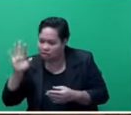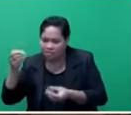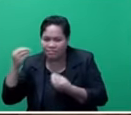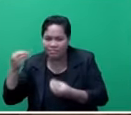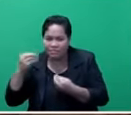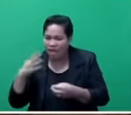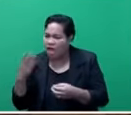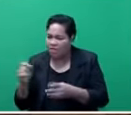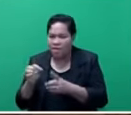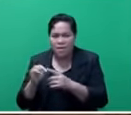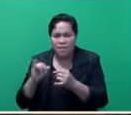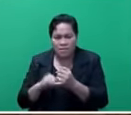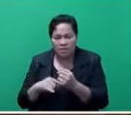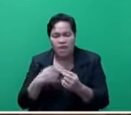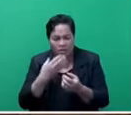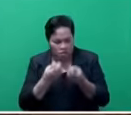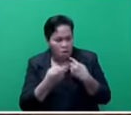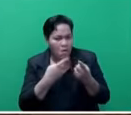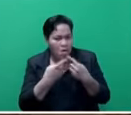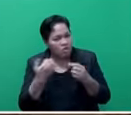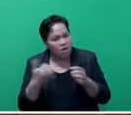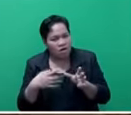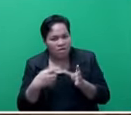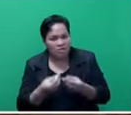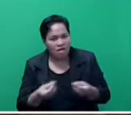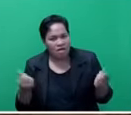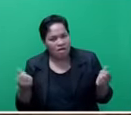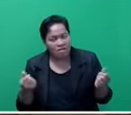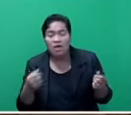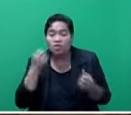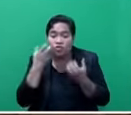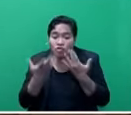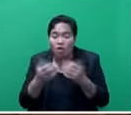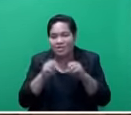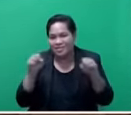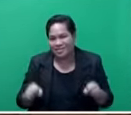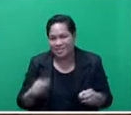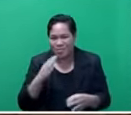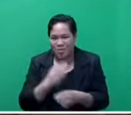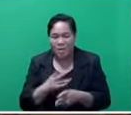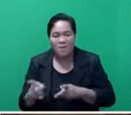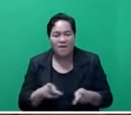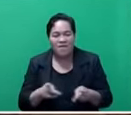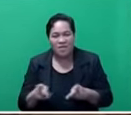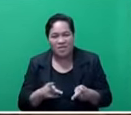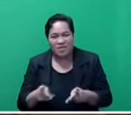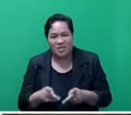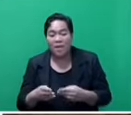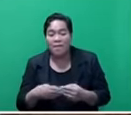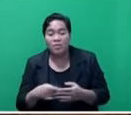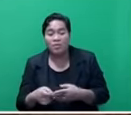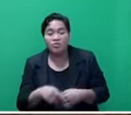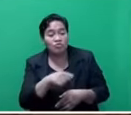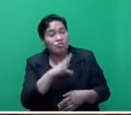permanent secretaries about what they've done about those things. So it shows that the system works. The system of performance management that we're talking about. We